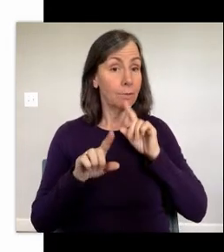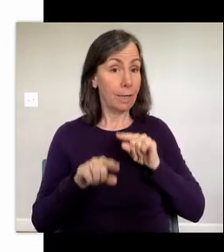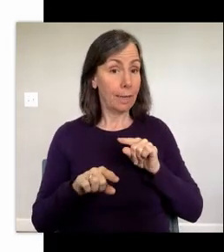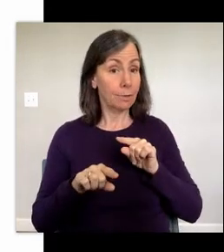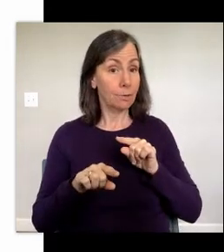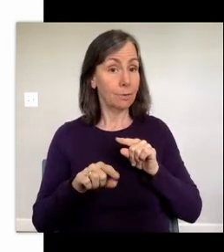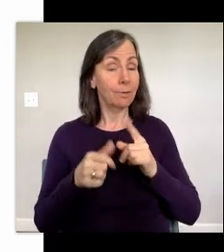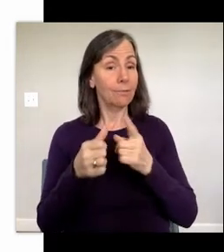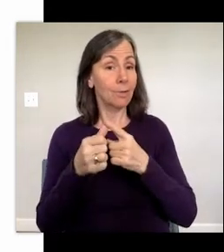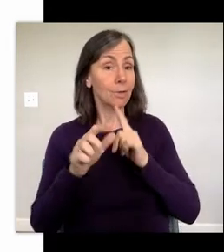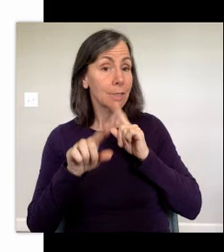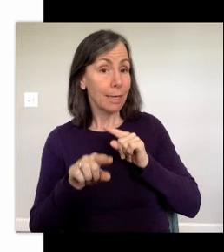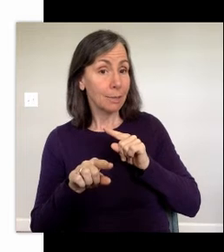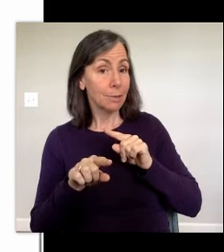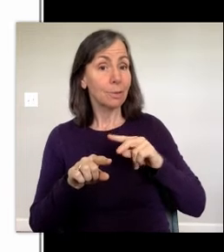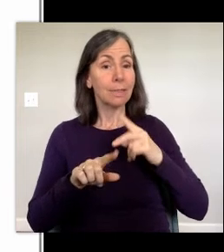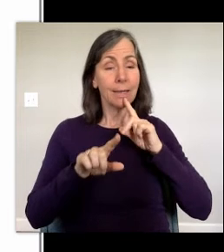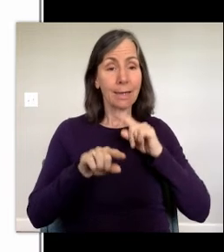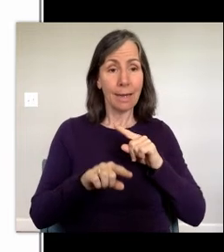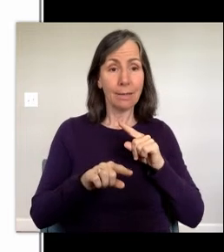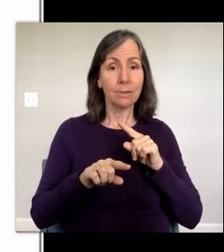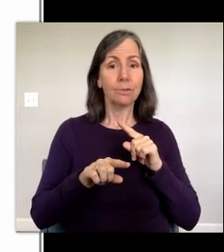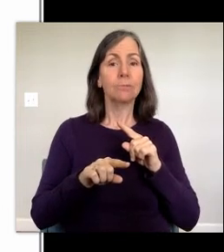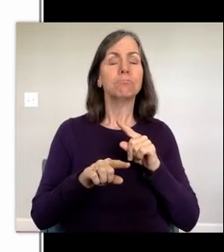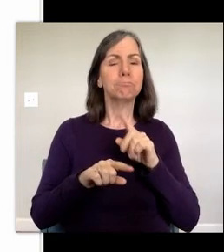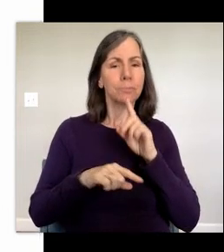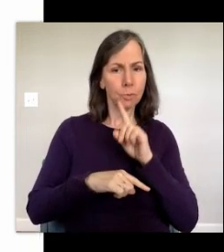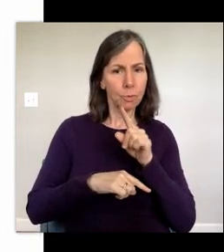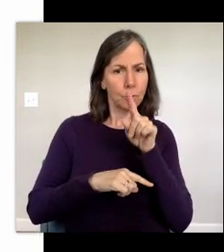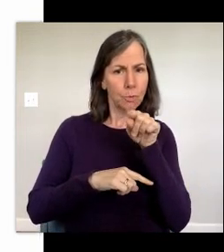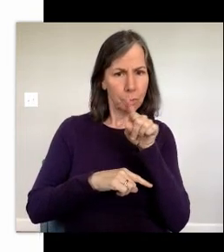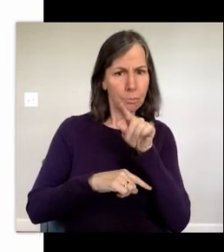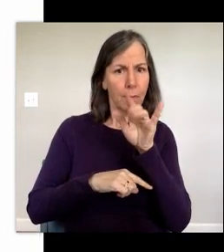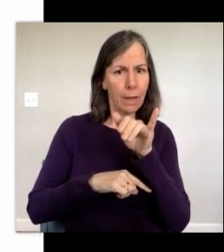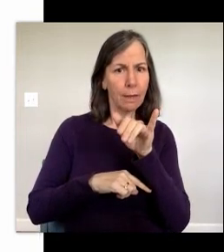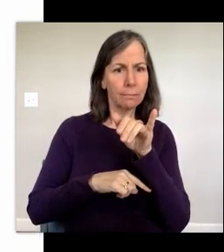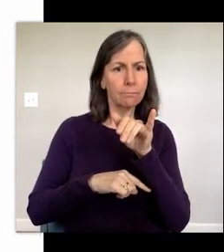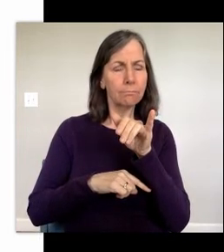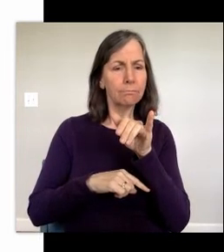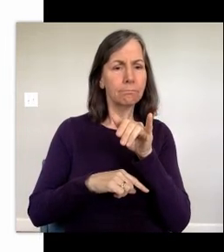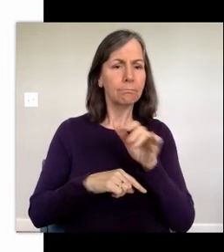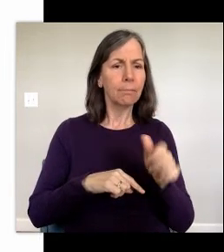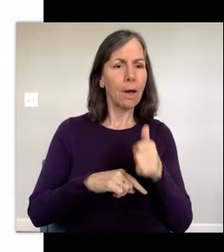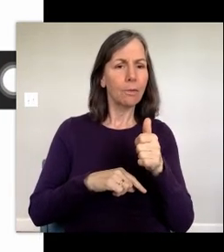1 that still makes this statement true.